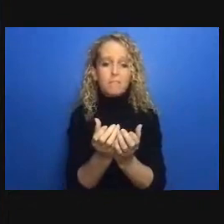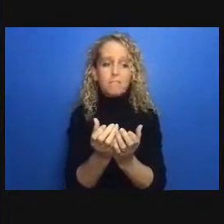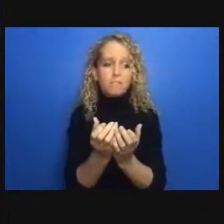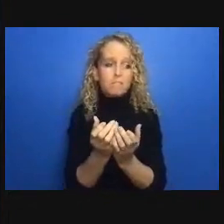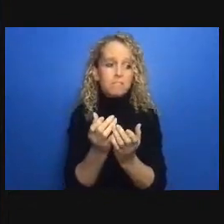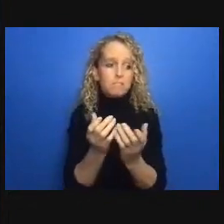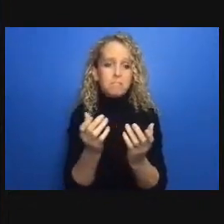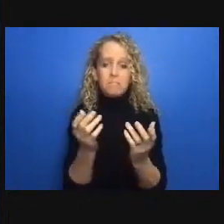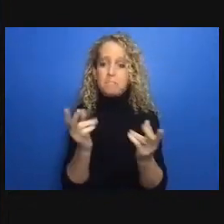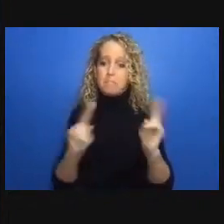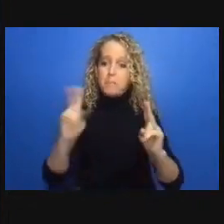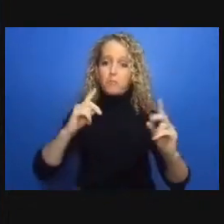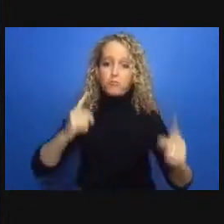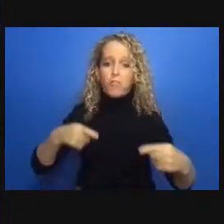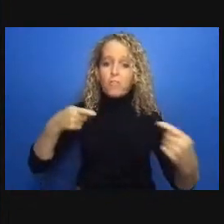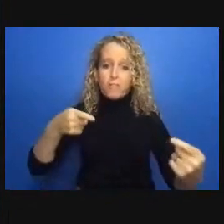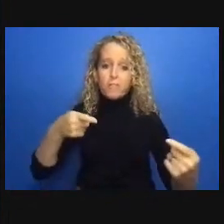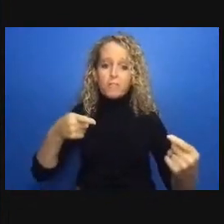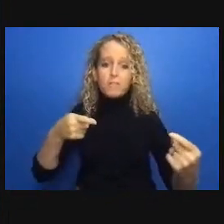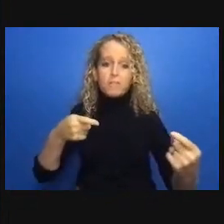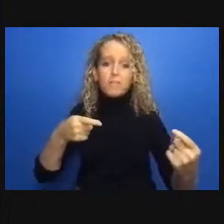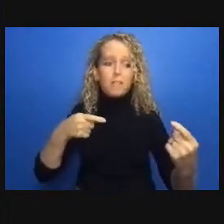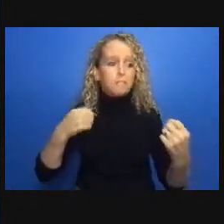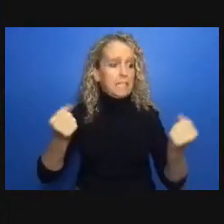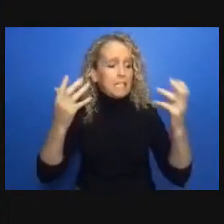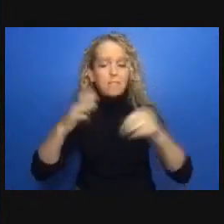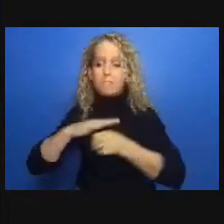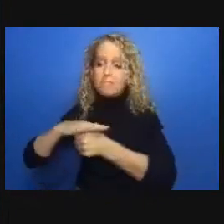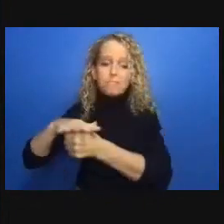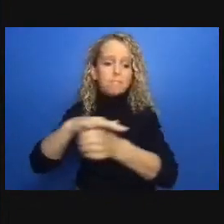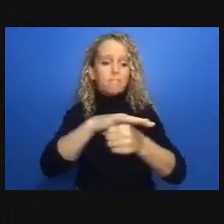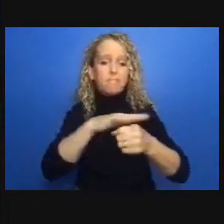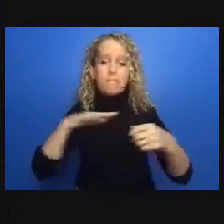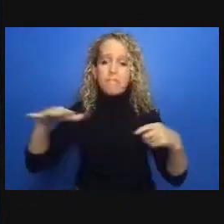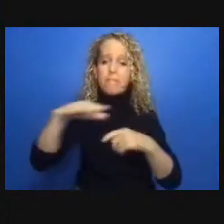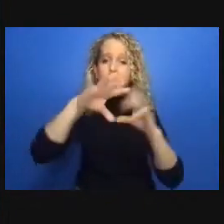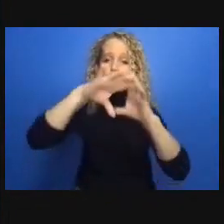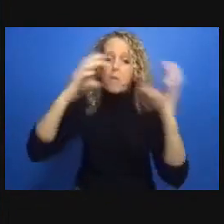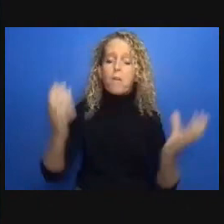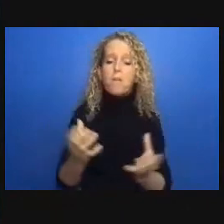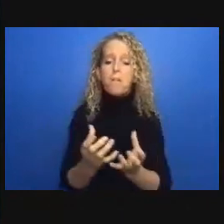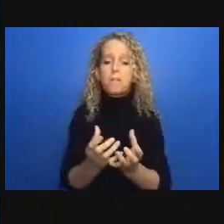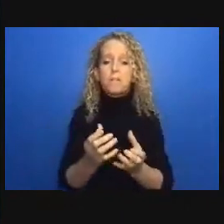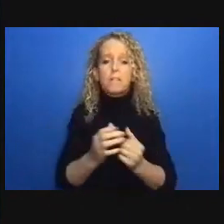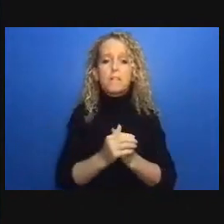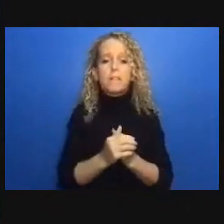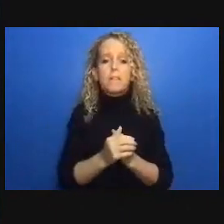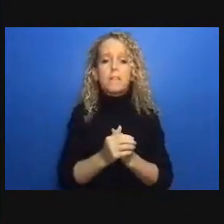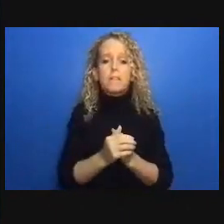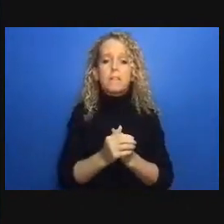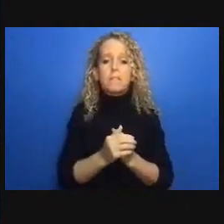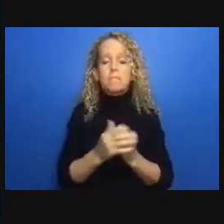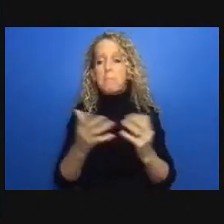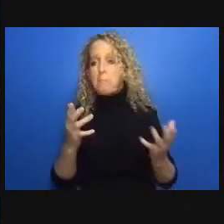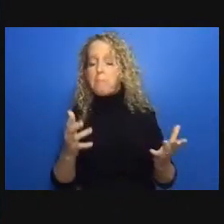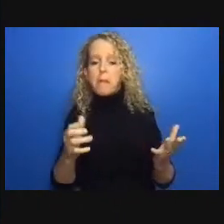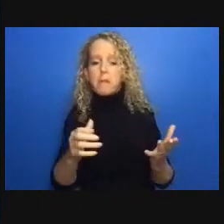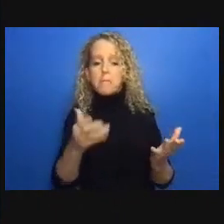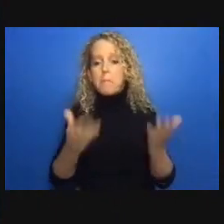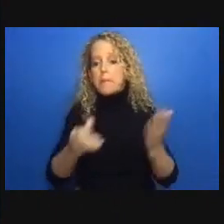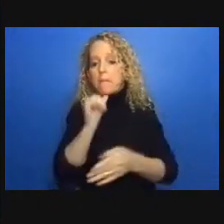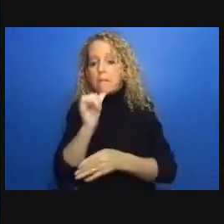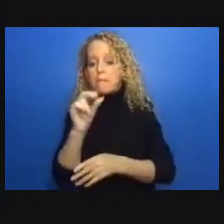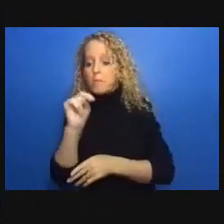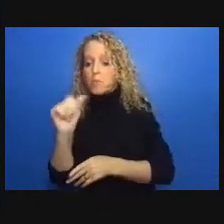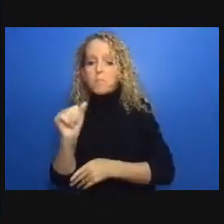pandemic. And now we're in many jurisdictions in the country, not so much Nova Scotia, but in the other places in the country and